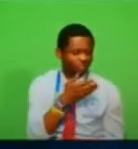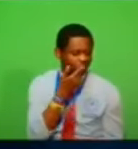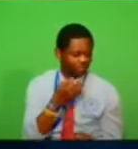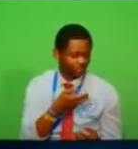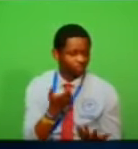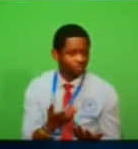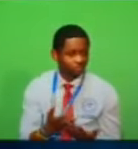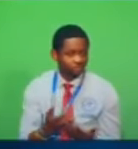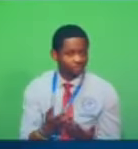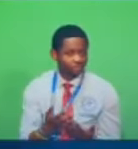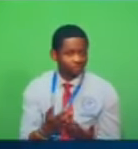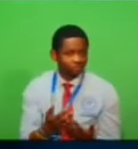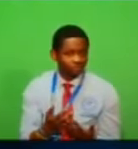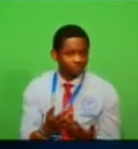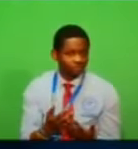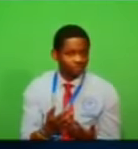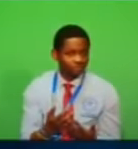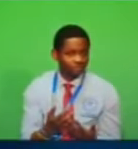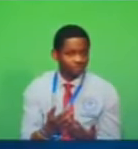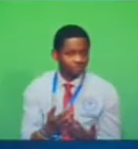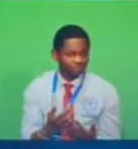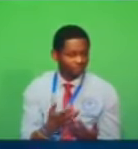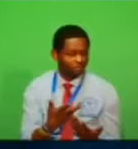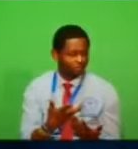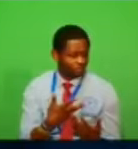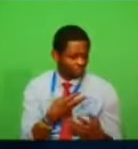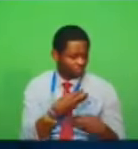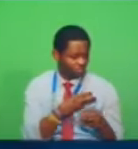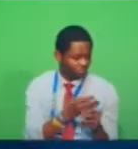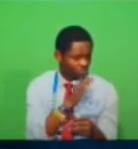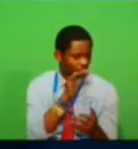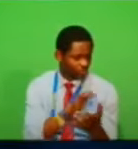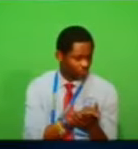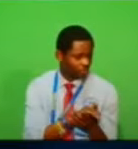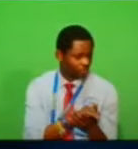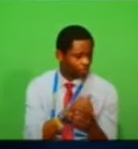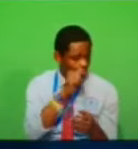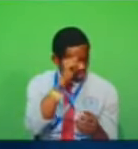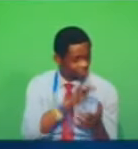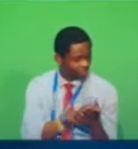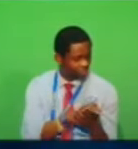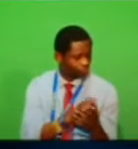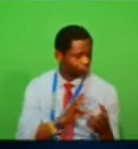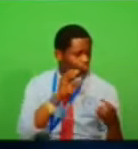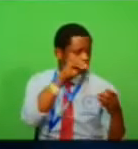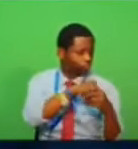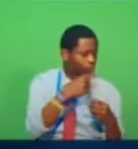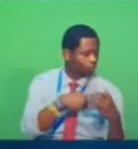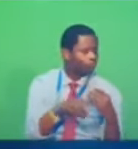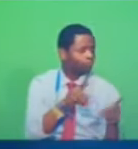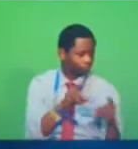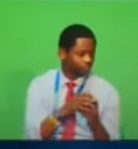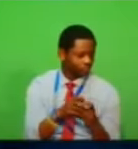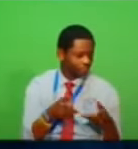your wife, and if it's a woman, make your husband, make your children part of what you are doing. Let them